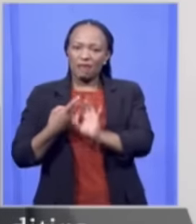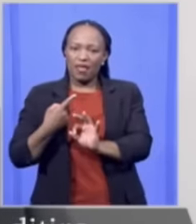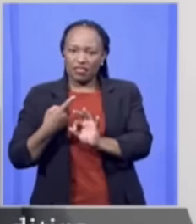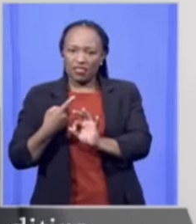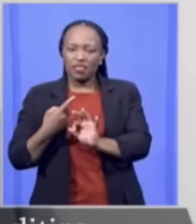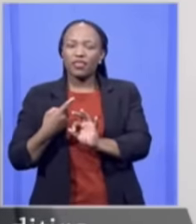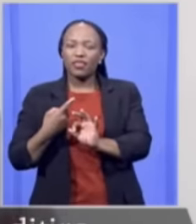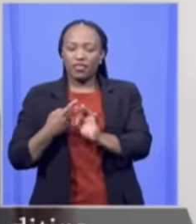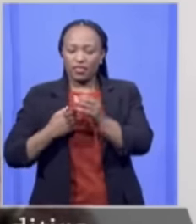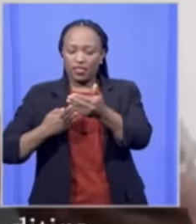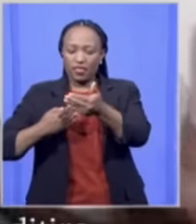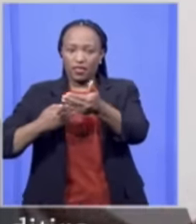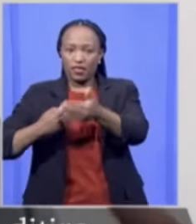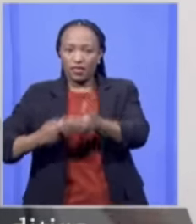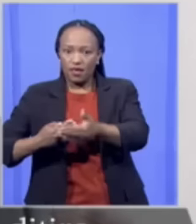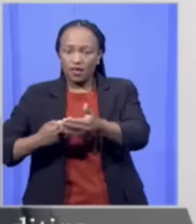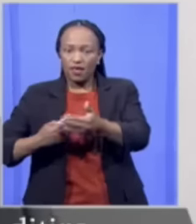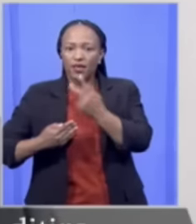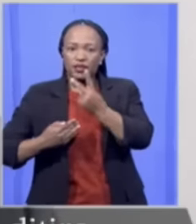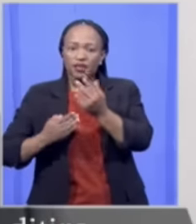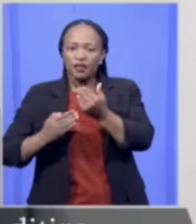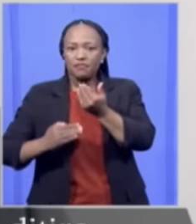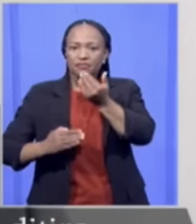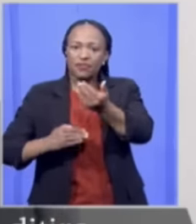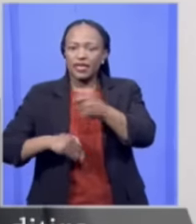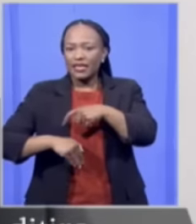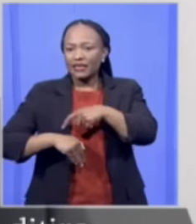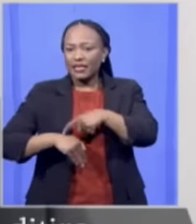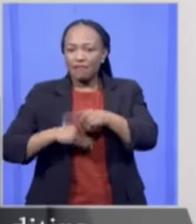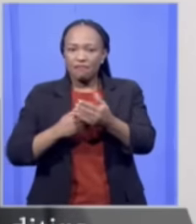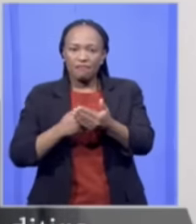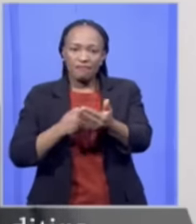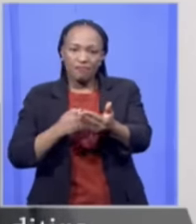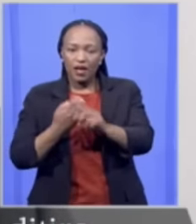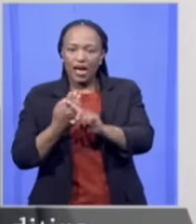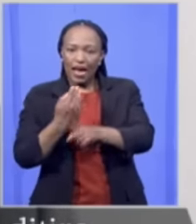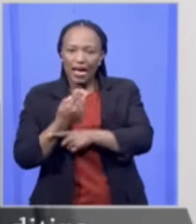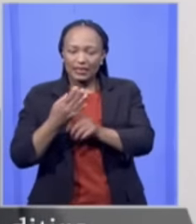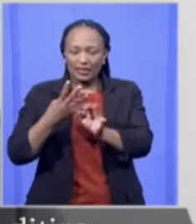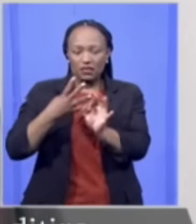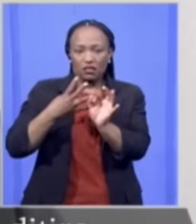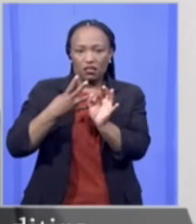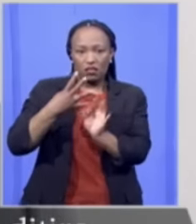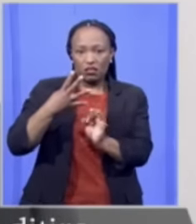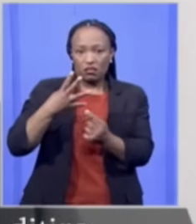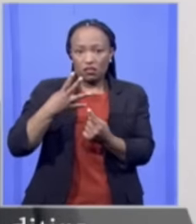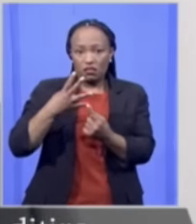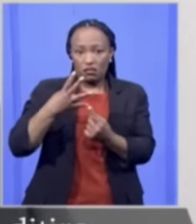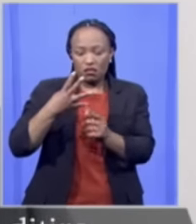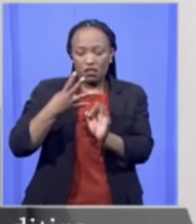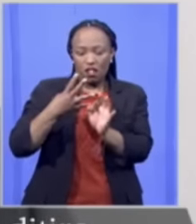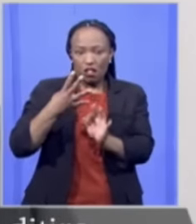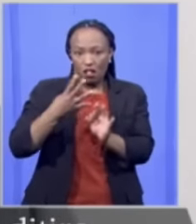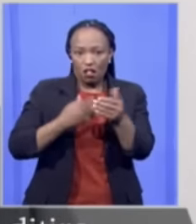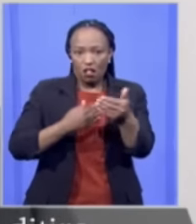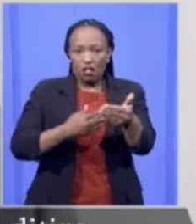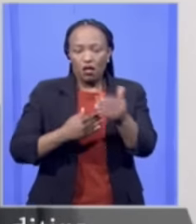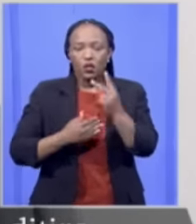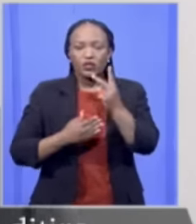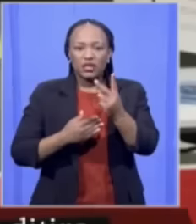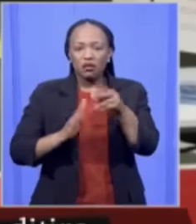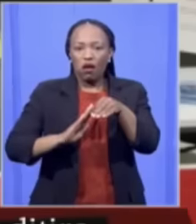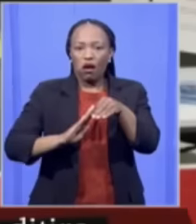where you see, after that first festive period, after the last quarter, you usually tend to see a decrease in